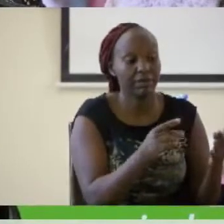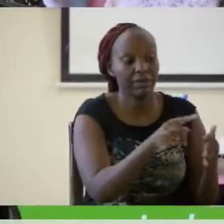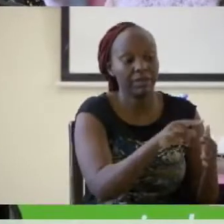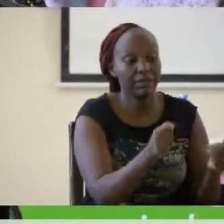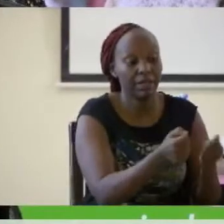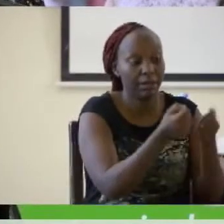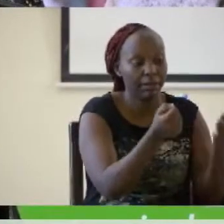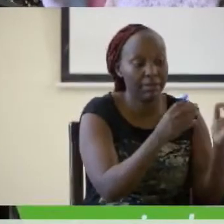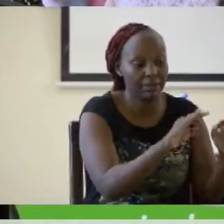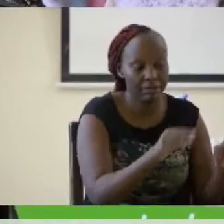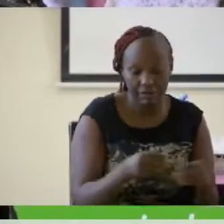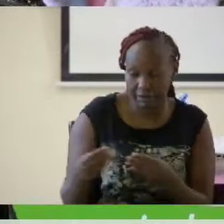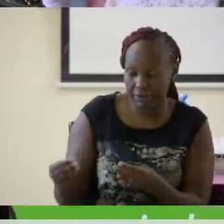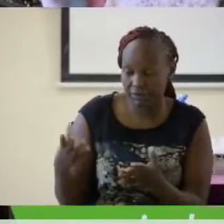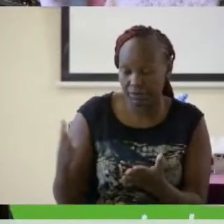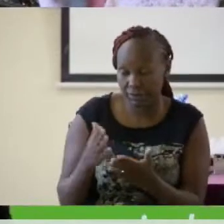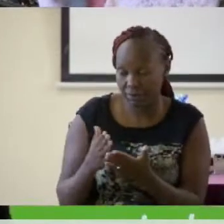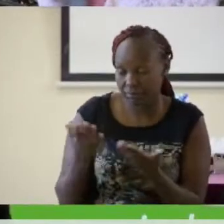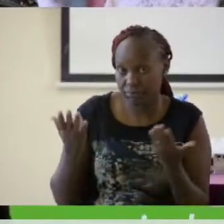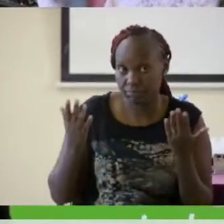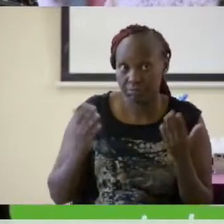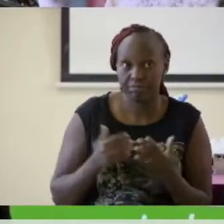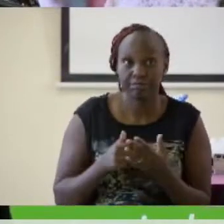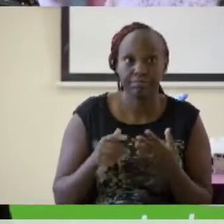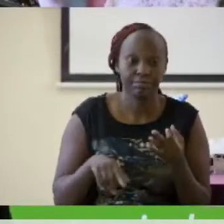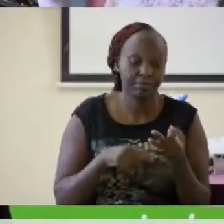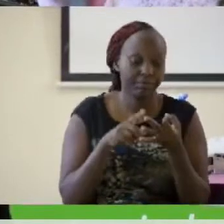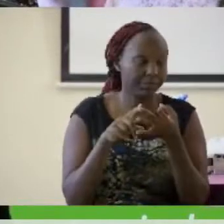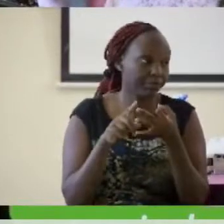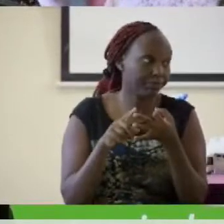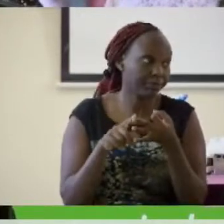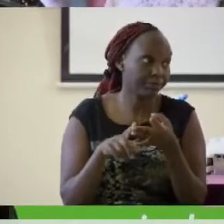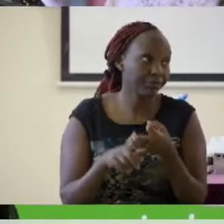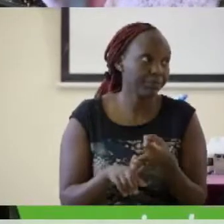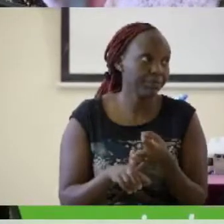happens. And then,